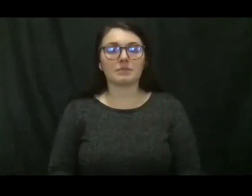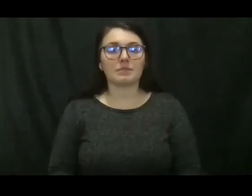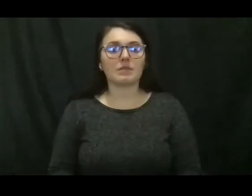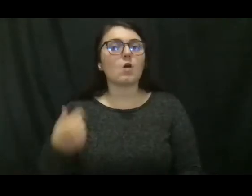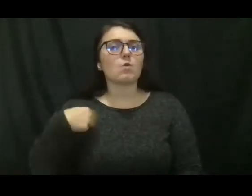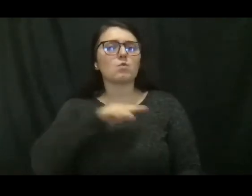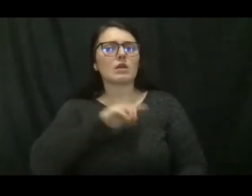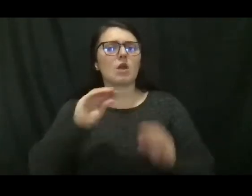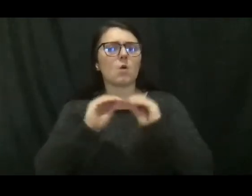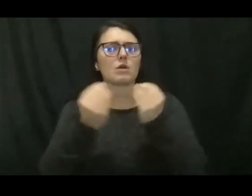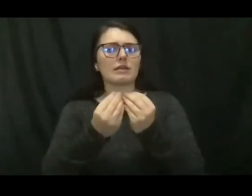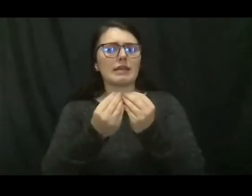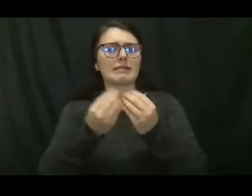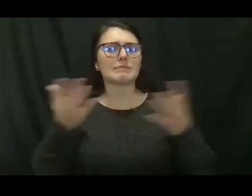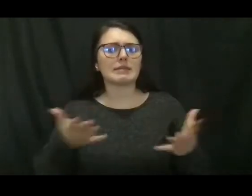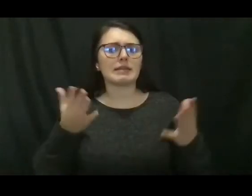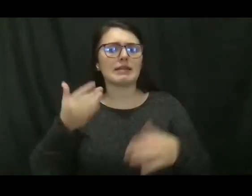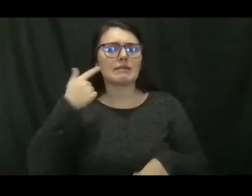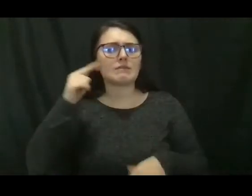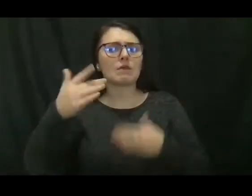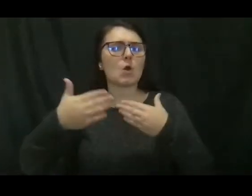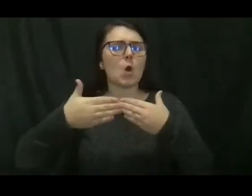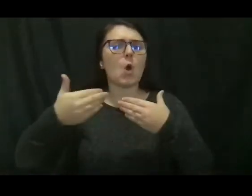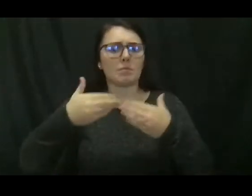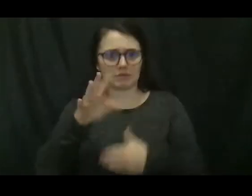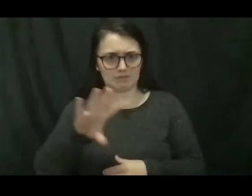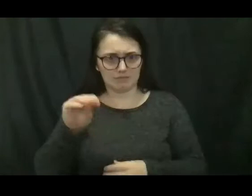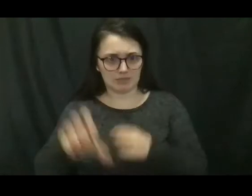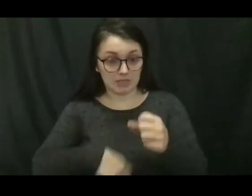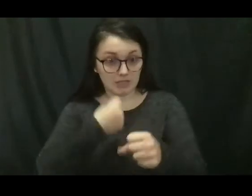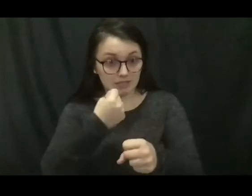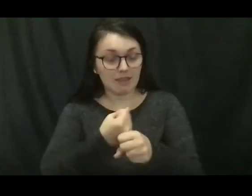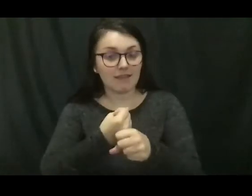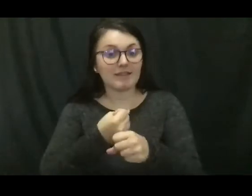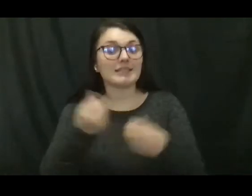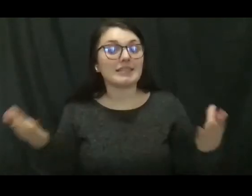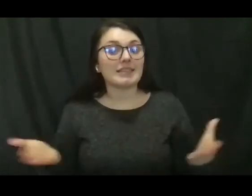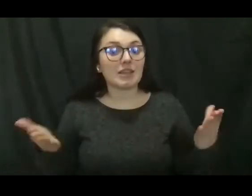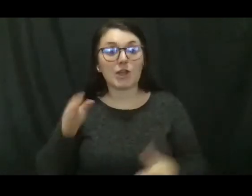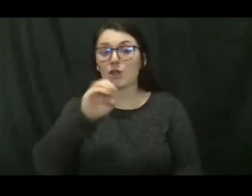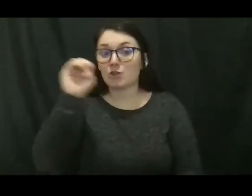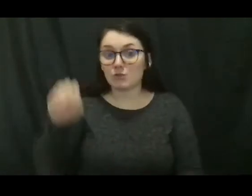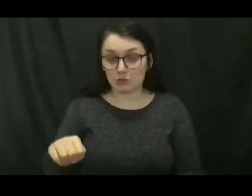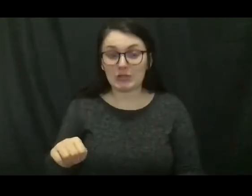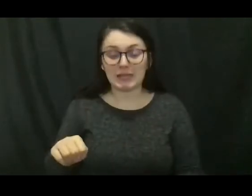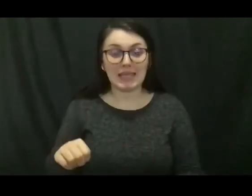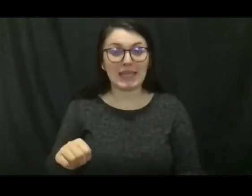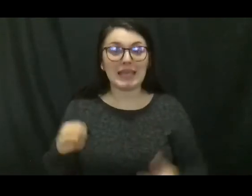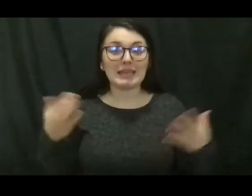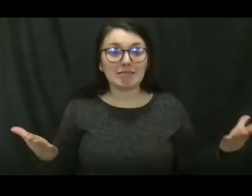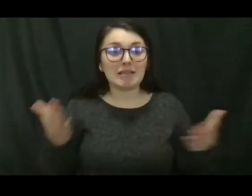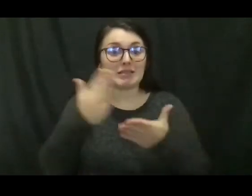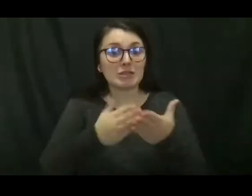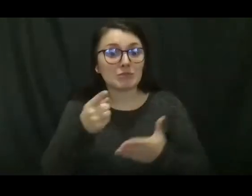organization that has been around for almost 50 years in Eugene and Springfield. And so some of you may